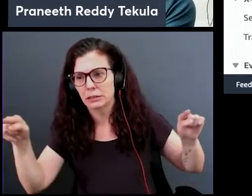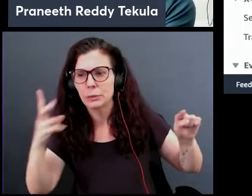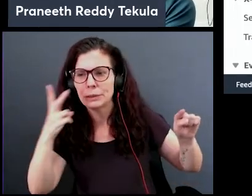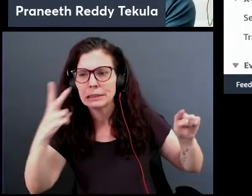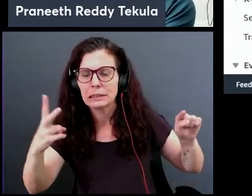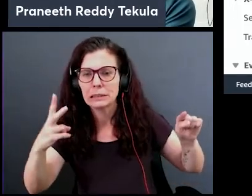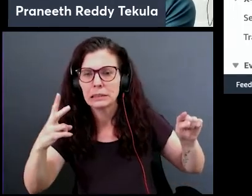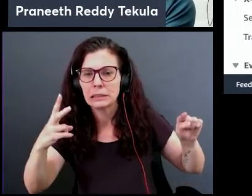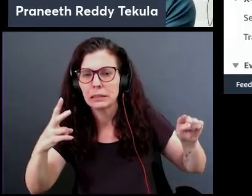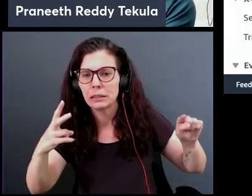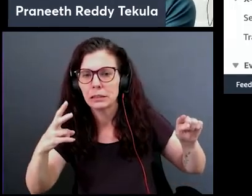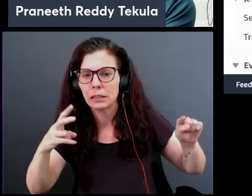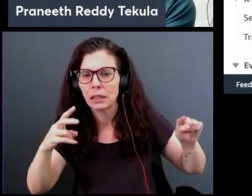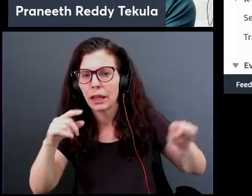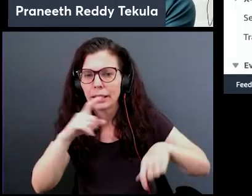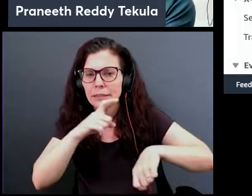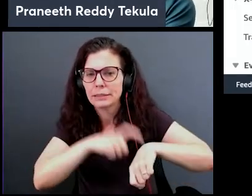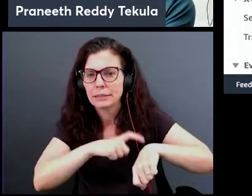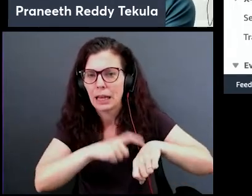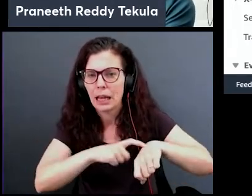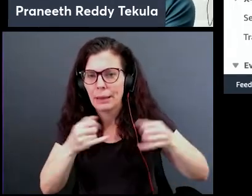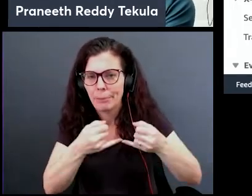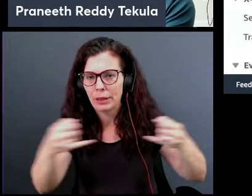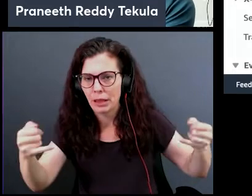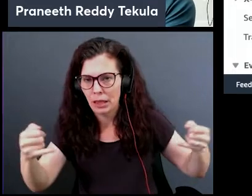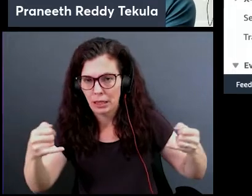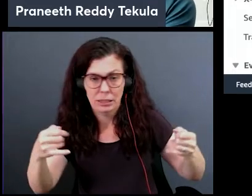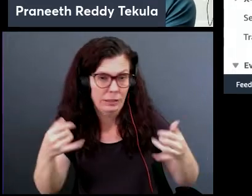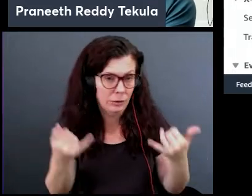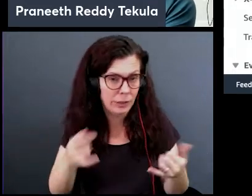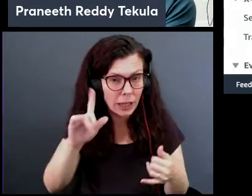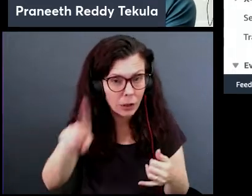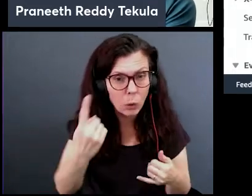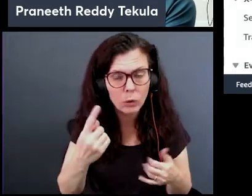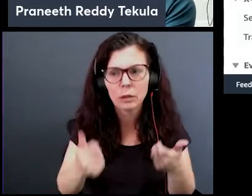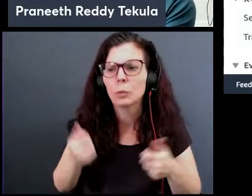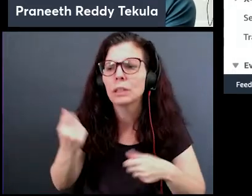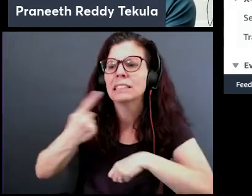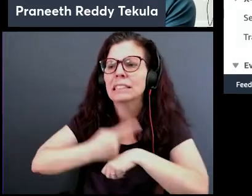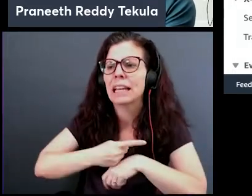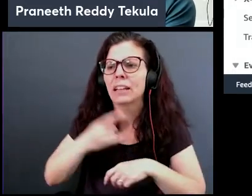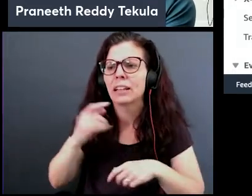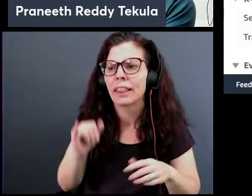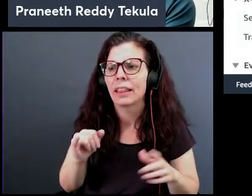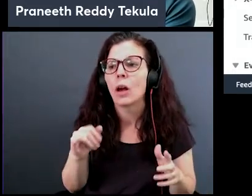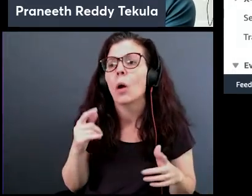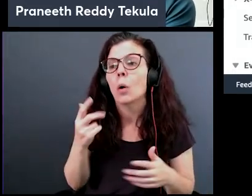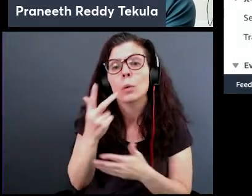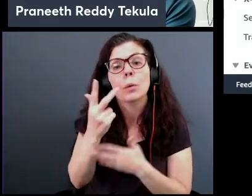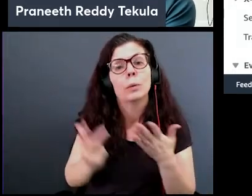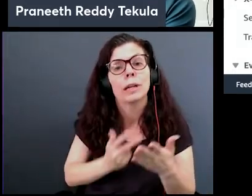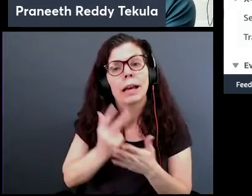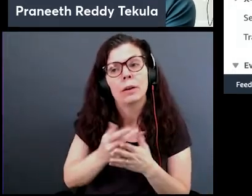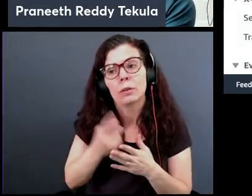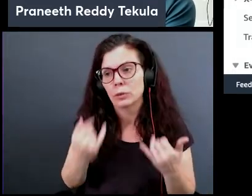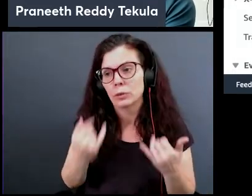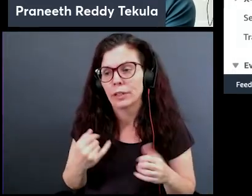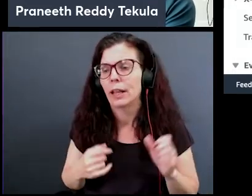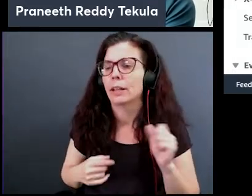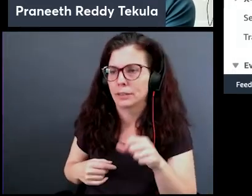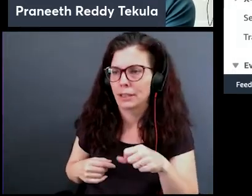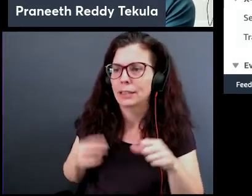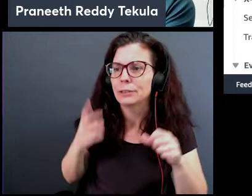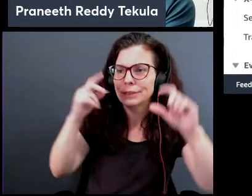is this just today or where, what date is this? Oh, the last We 3 hours of today. Right, Okay. we are looking at